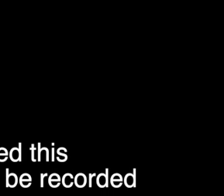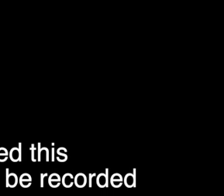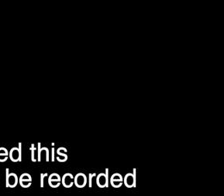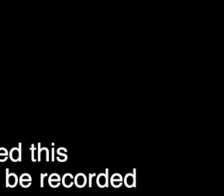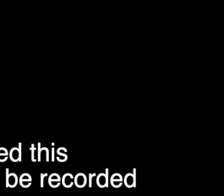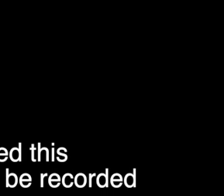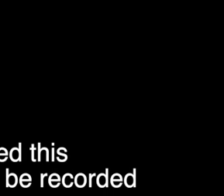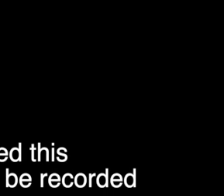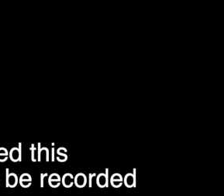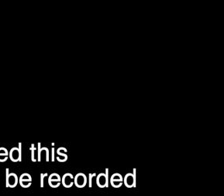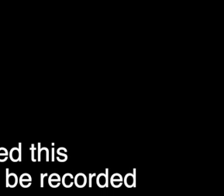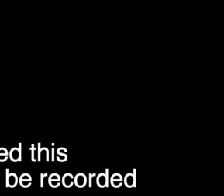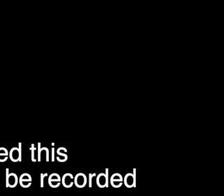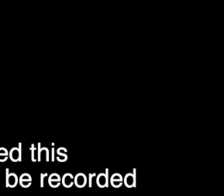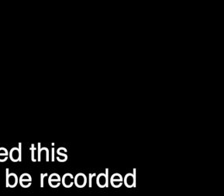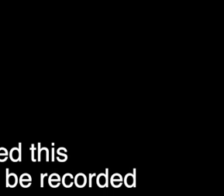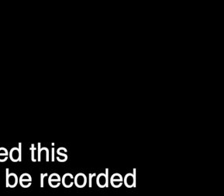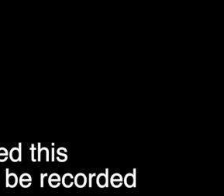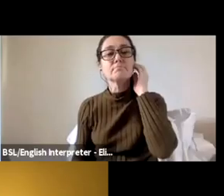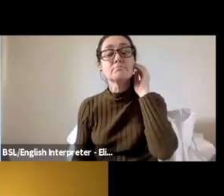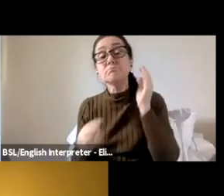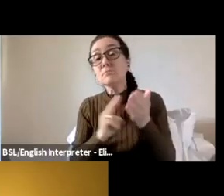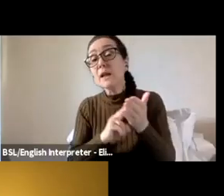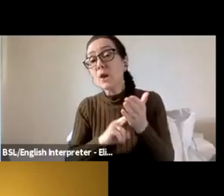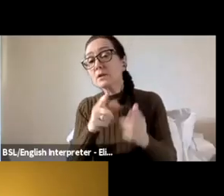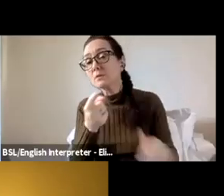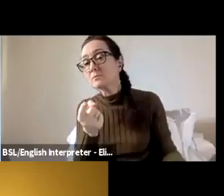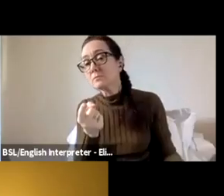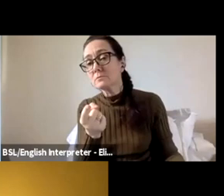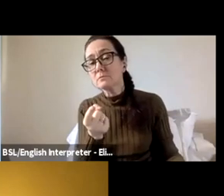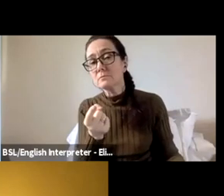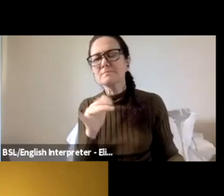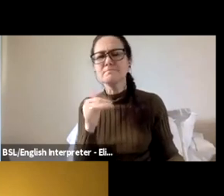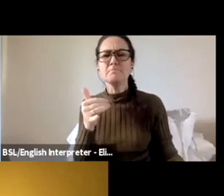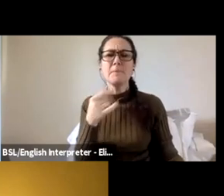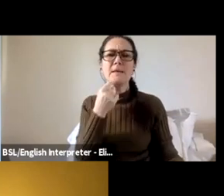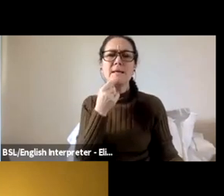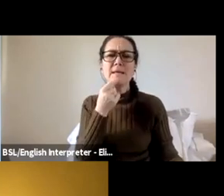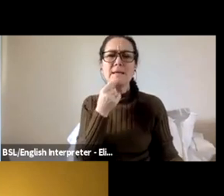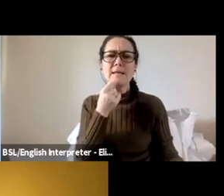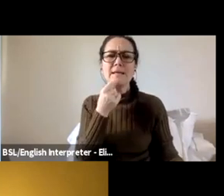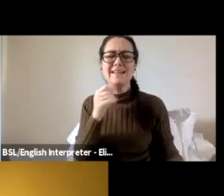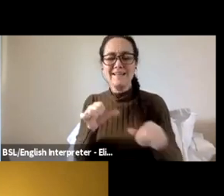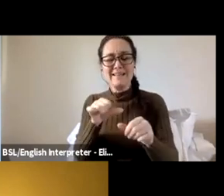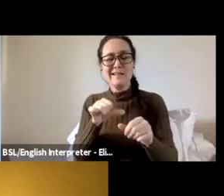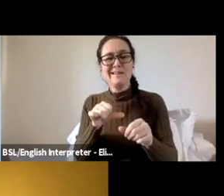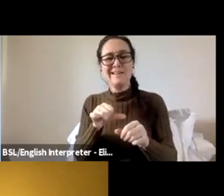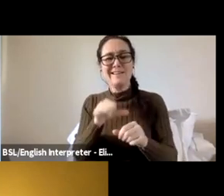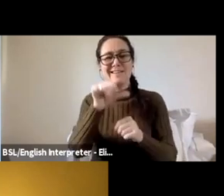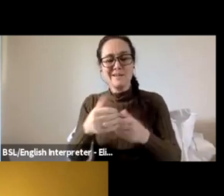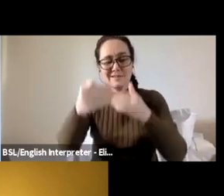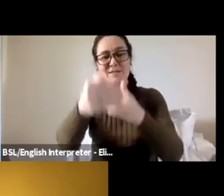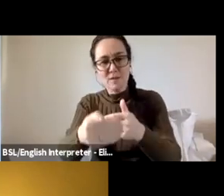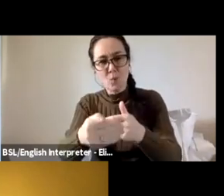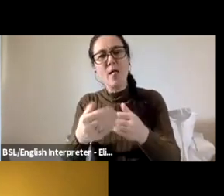Yeah, maybe if in the next sessions, we can maybe spend a bit more